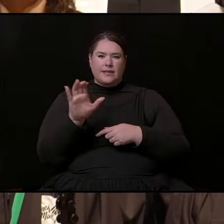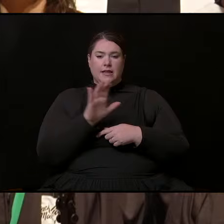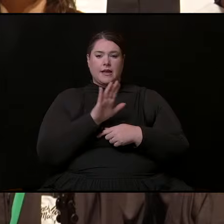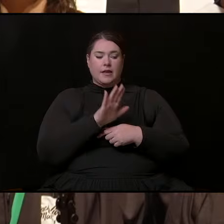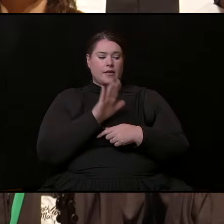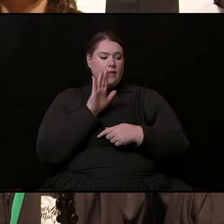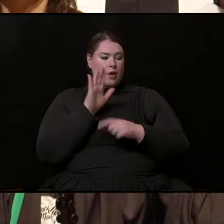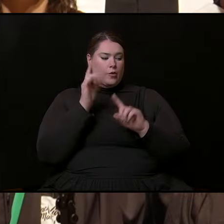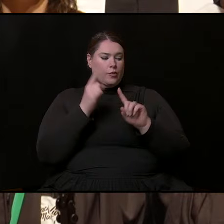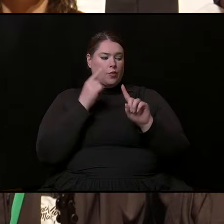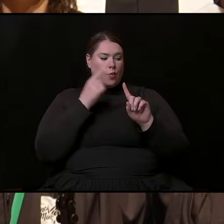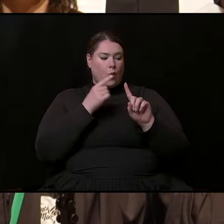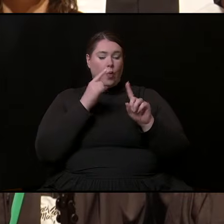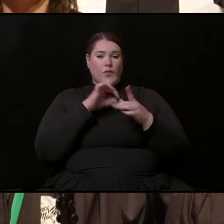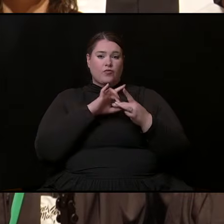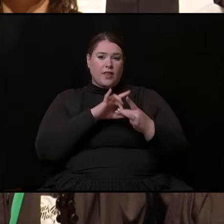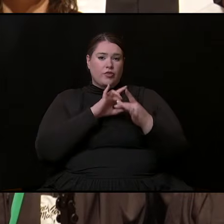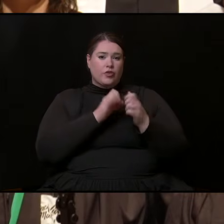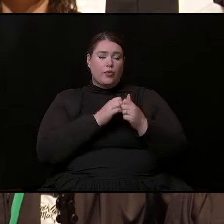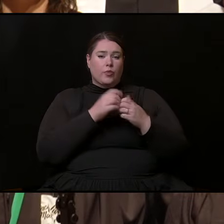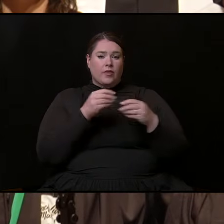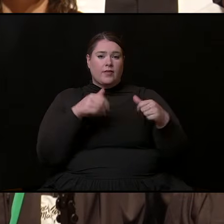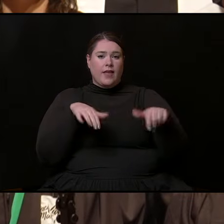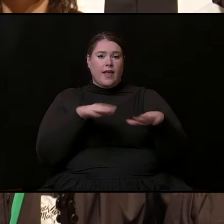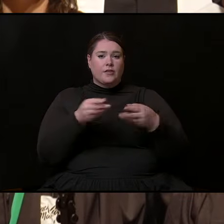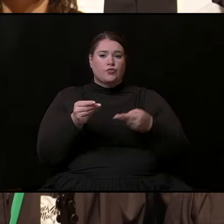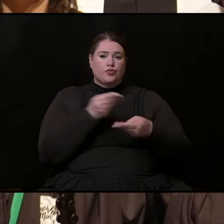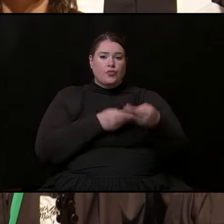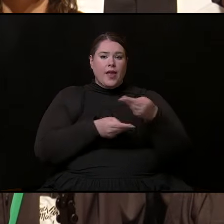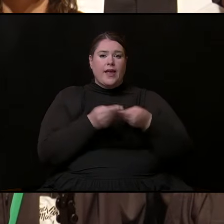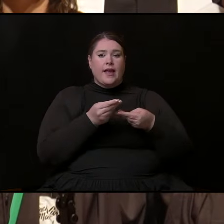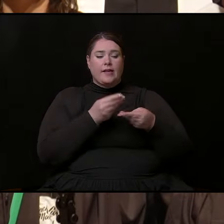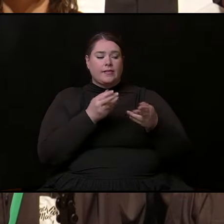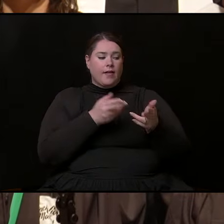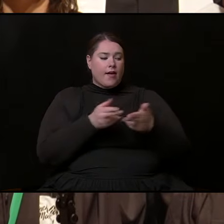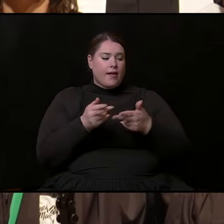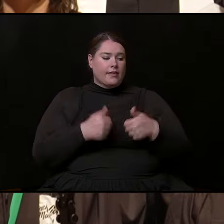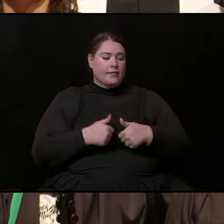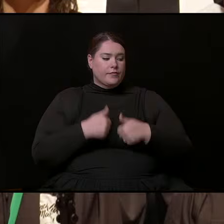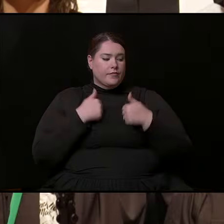trade, and to hunt in this region we now call Baltimore.